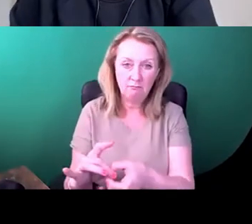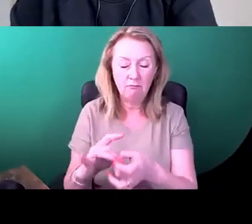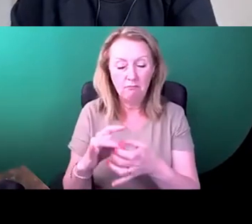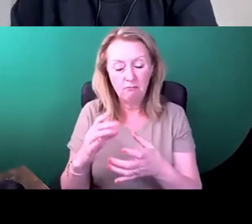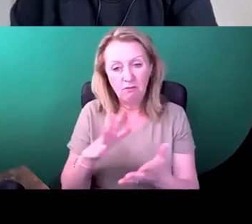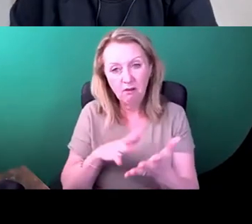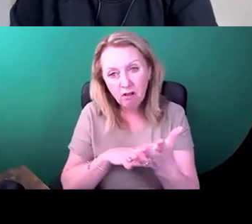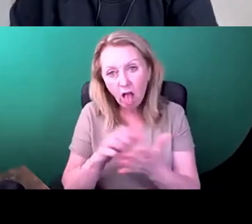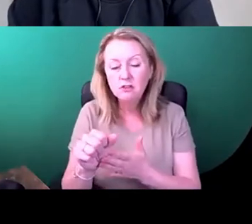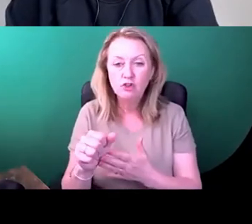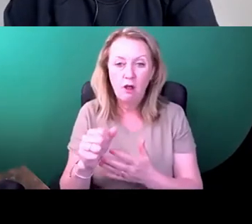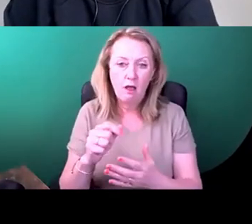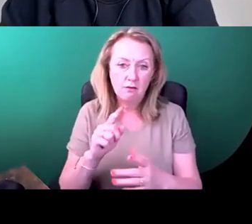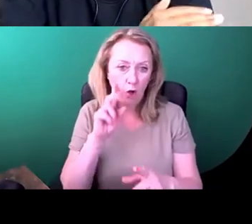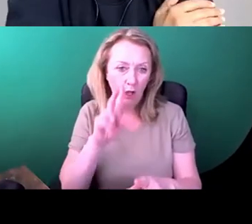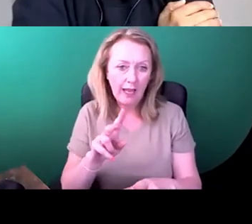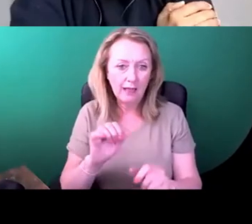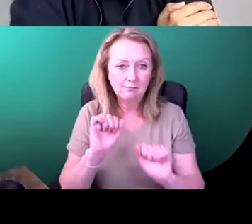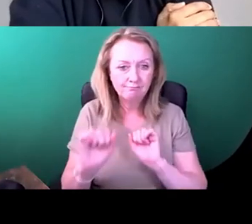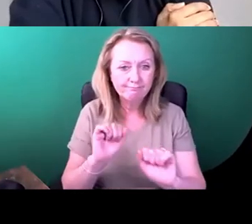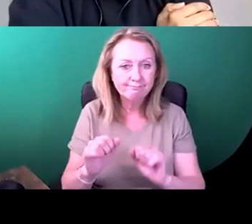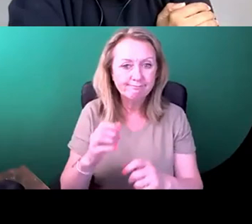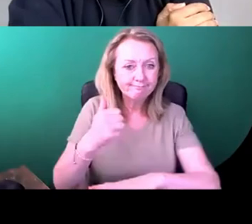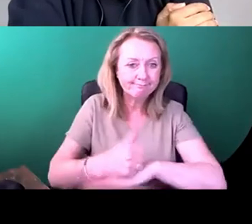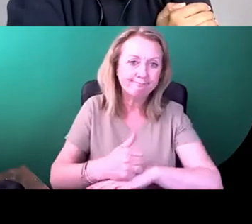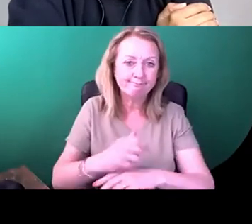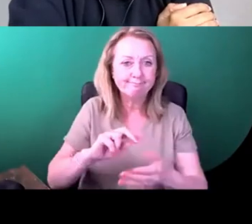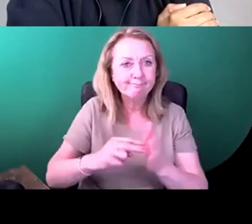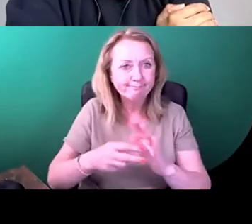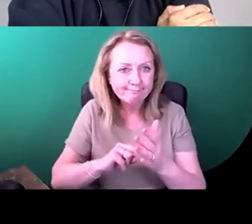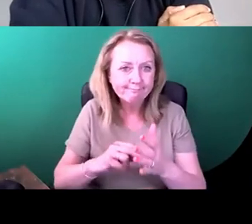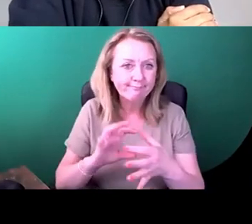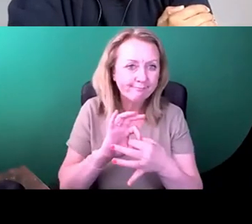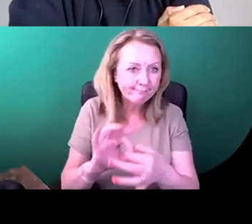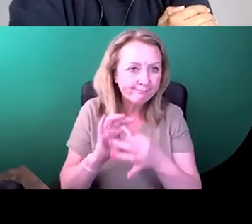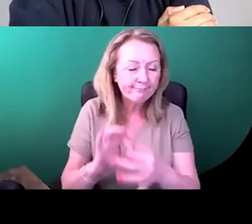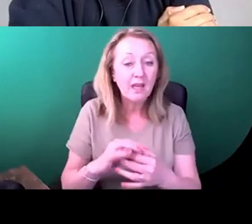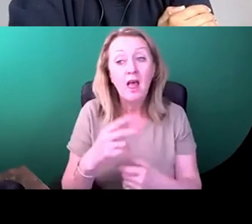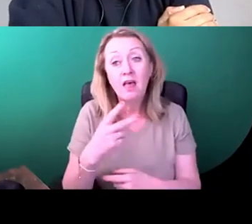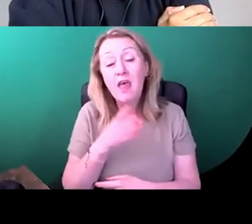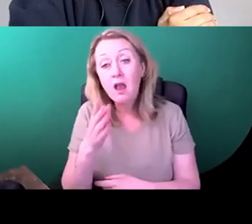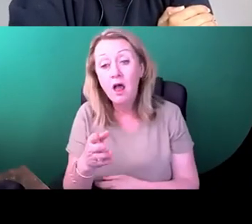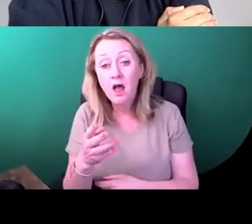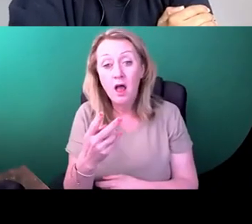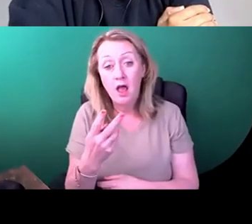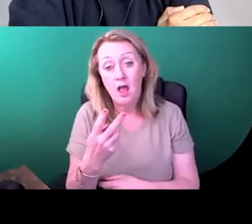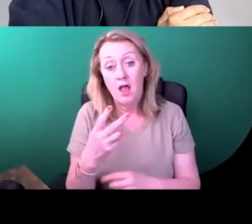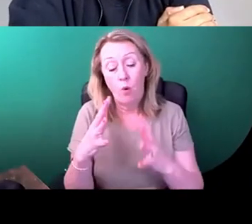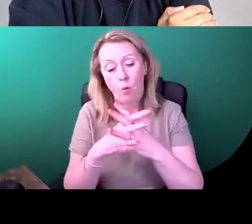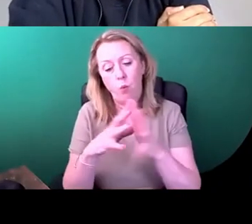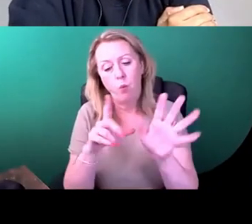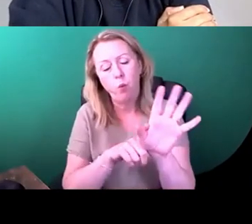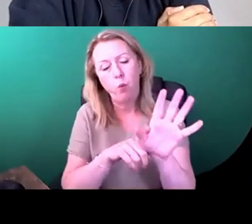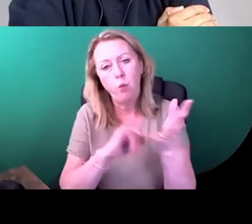was engaged in. Wising Arts Centre, I worked there in 2019. In readiness for joining the